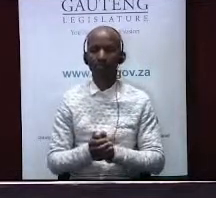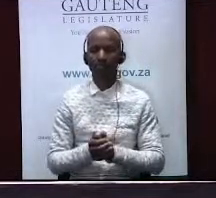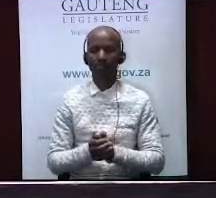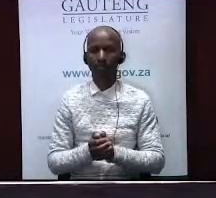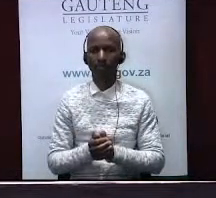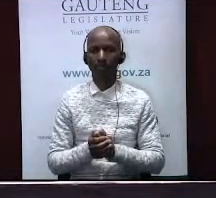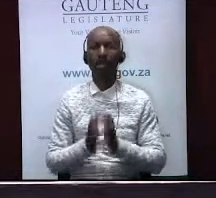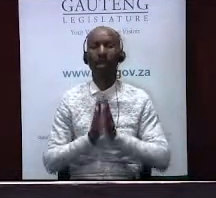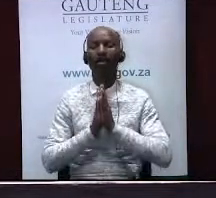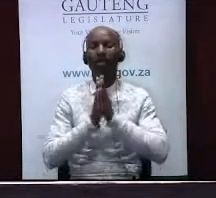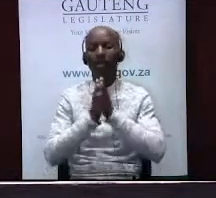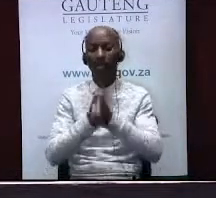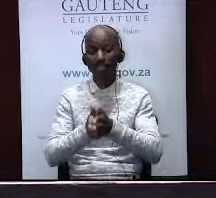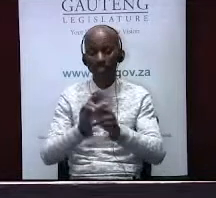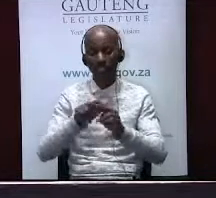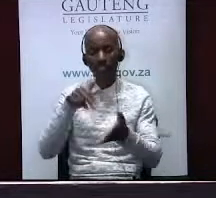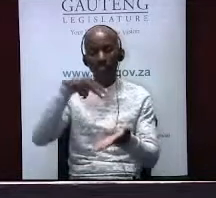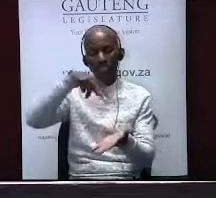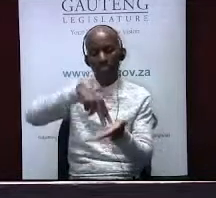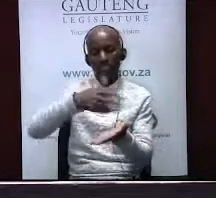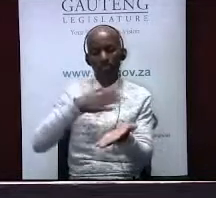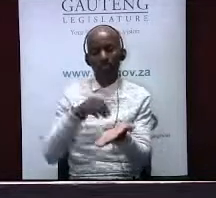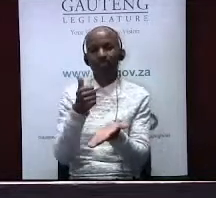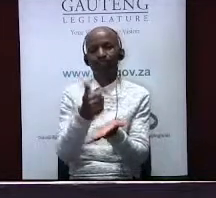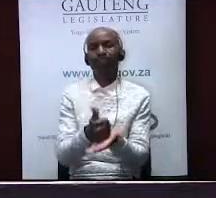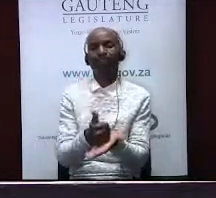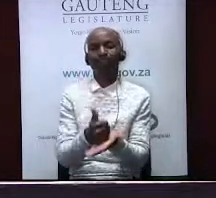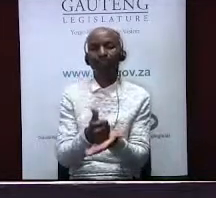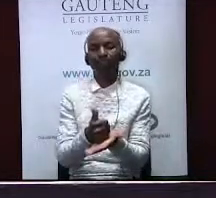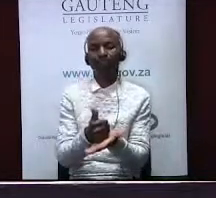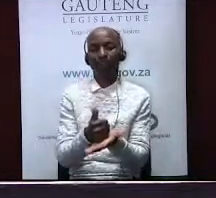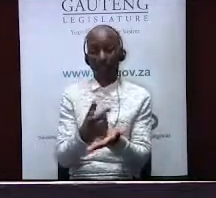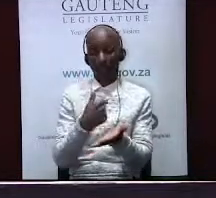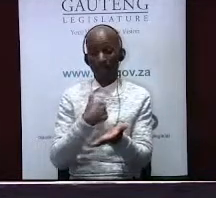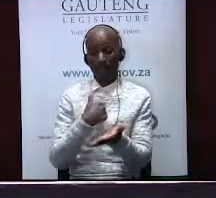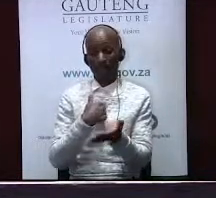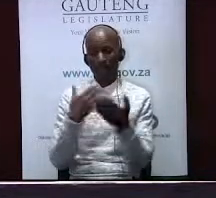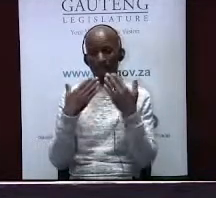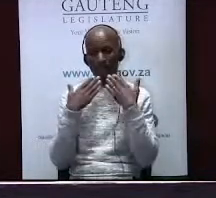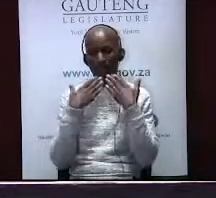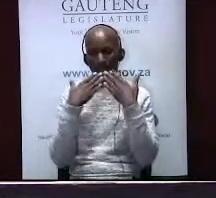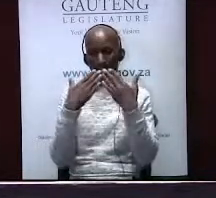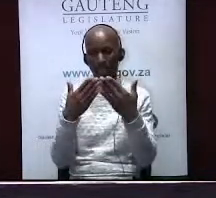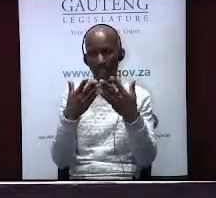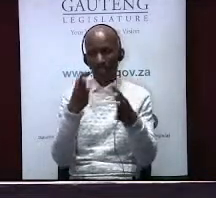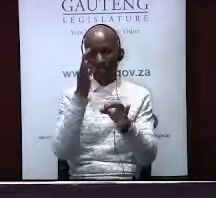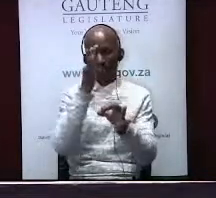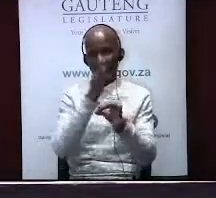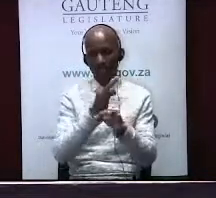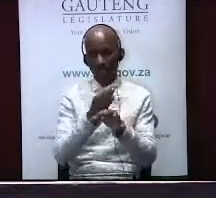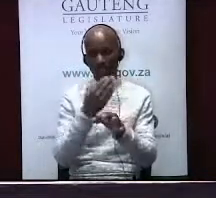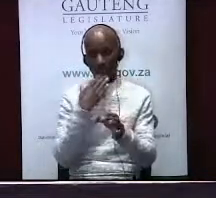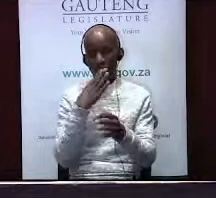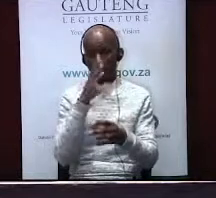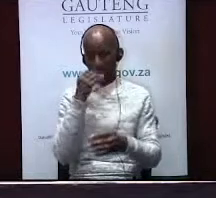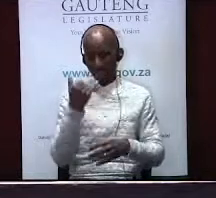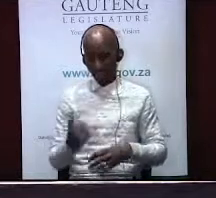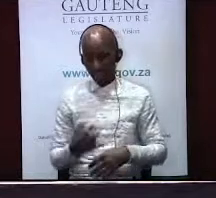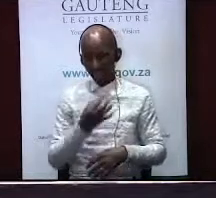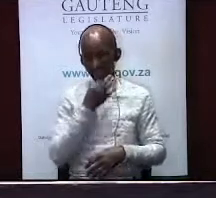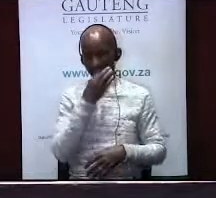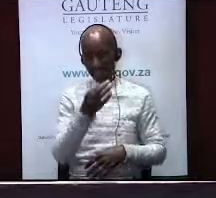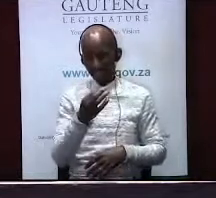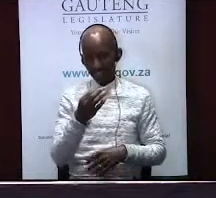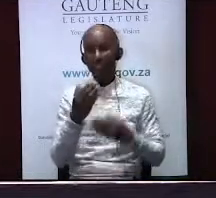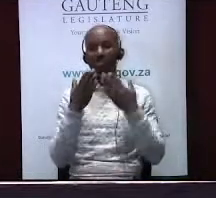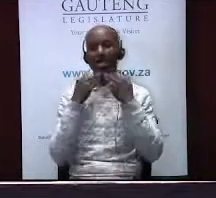ke kopa go sa emele batlompegi ke leboga ntate o fetsang go bua are kopa